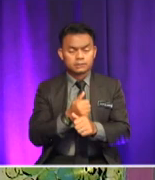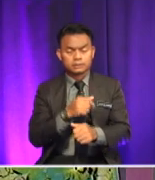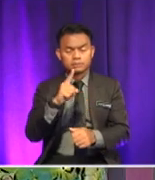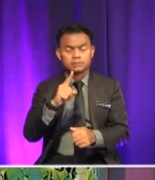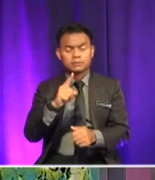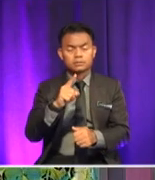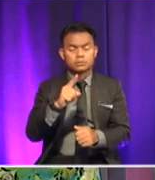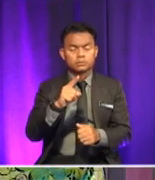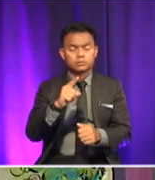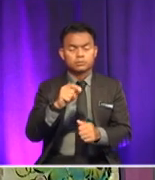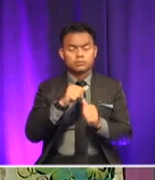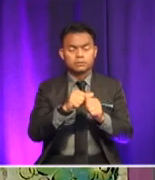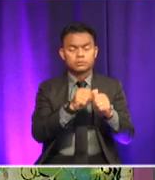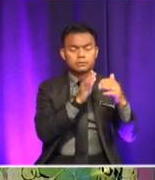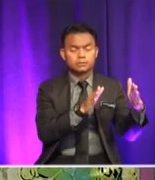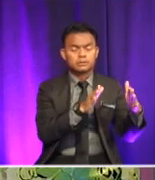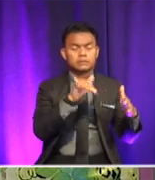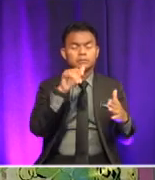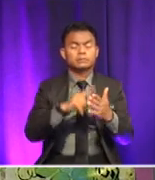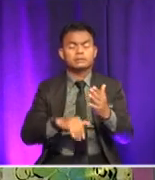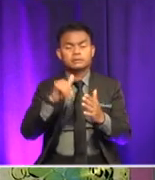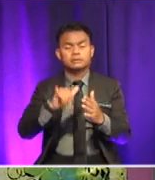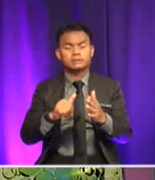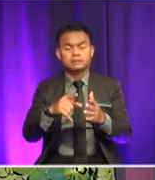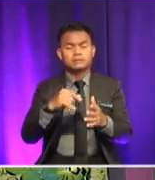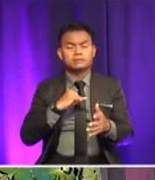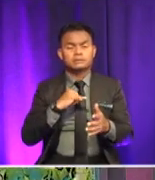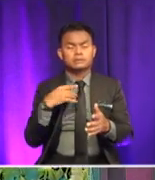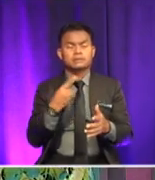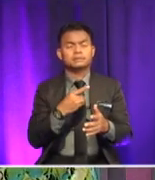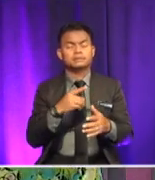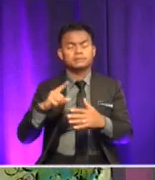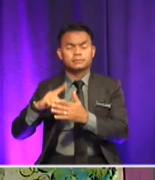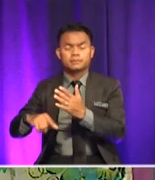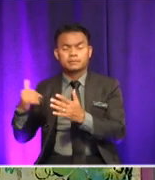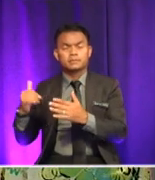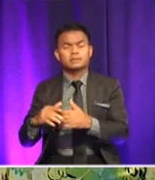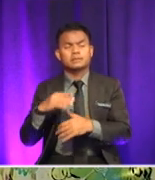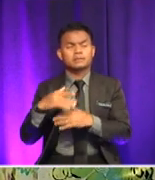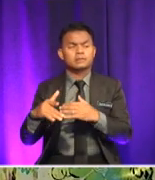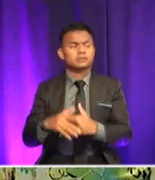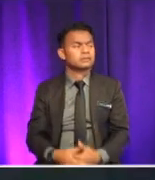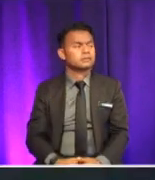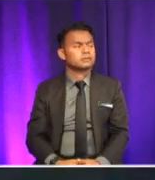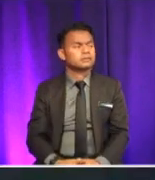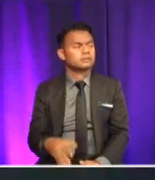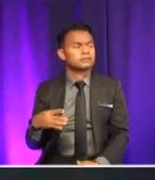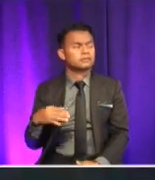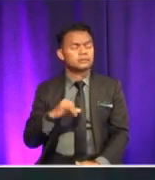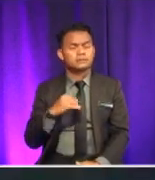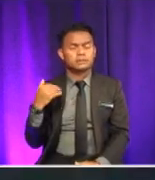go through the treatment of all AOs. Okay. So it secures your answer. Right. Okay. And teacher, I have a question. I'm